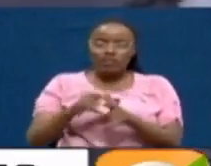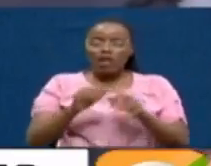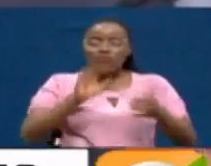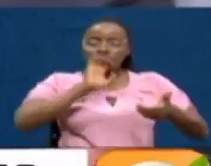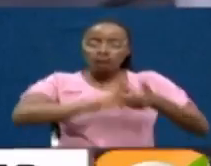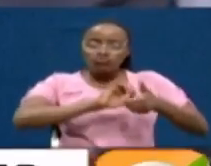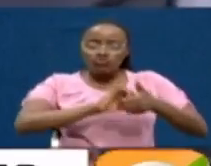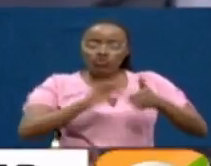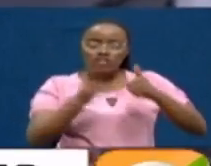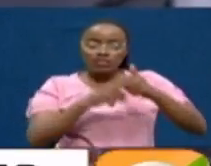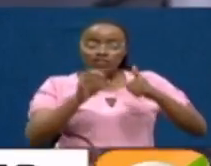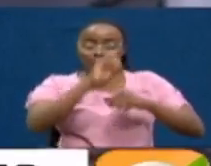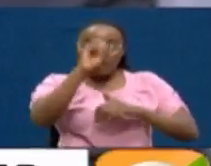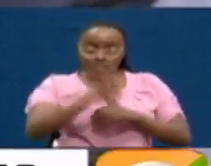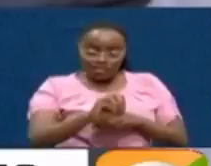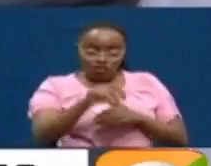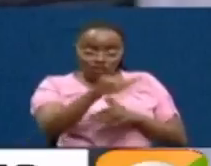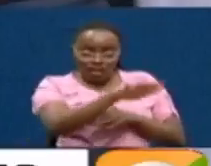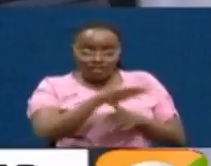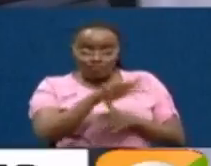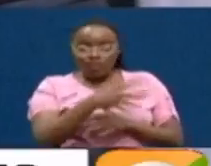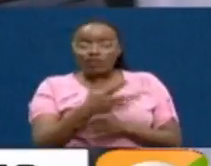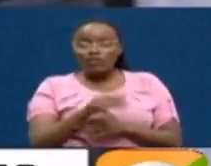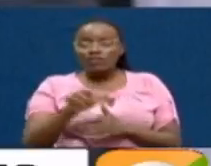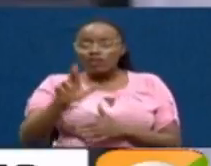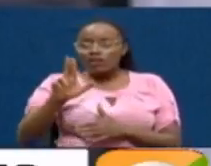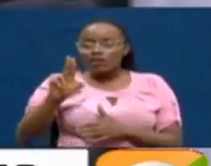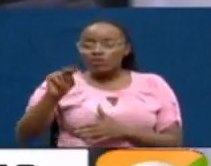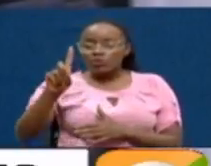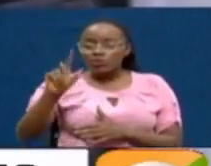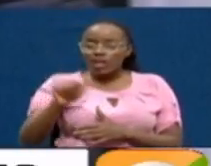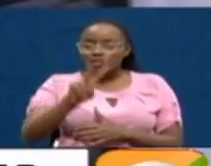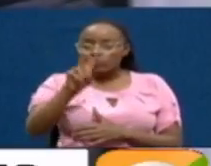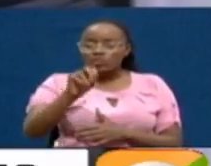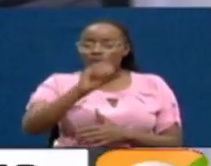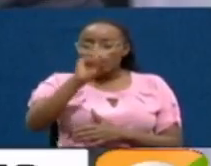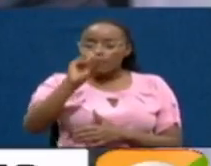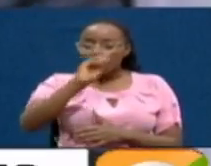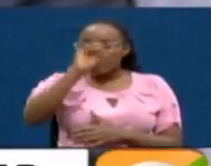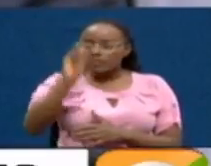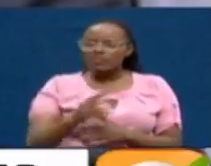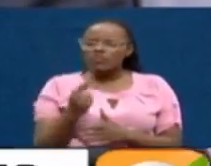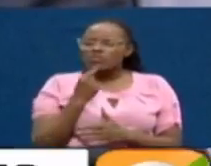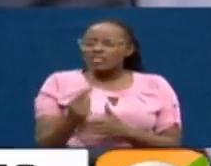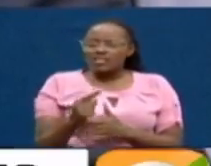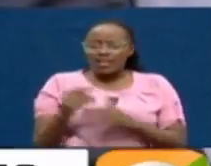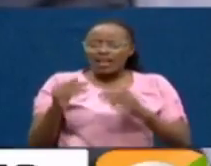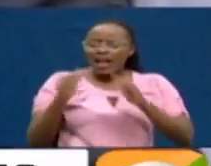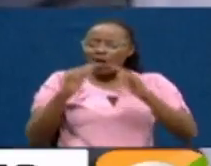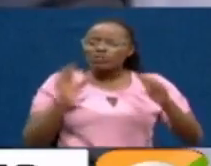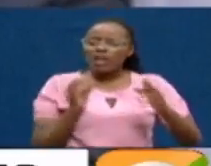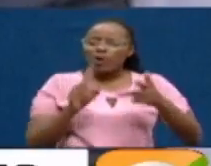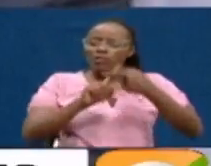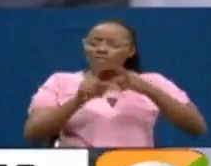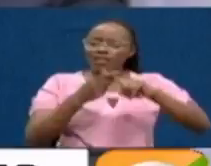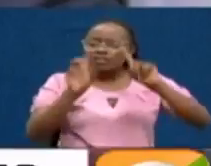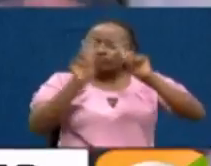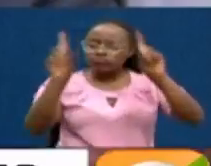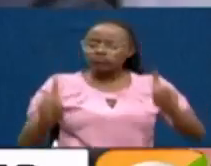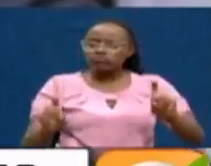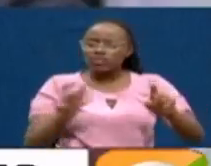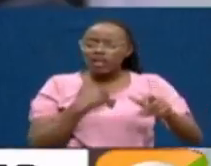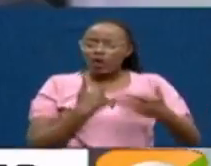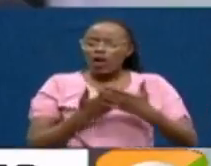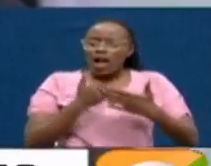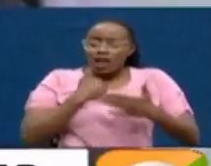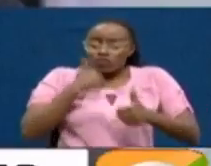Buruburu, 70% of the space. It goes to a house in Runda, it takes 20% of the space. Who says our houses are standard? Why can't we now start creating